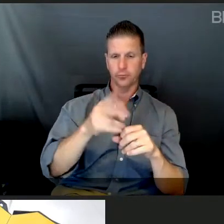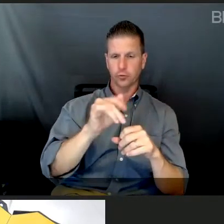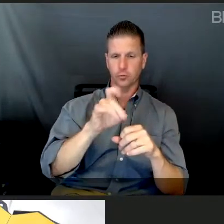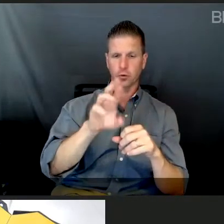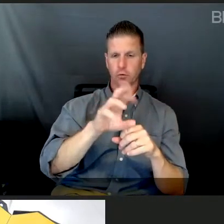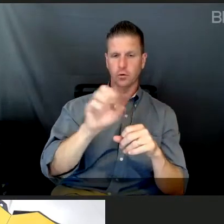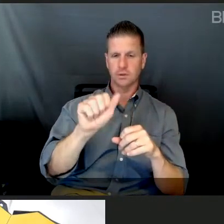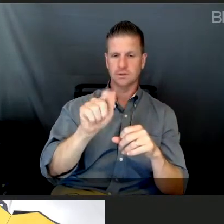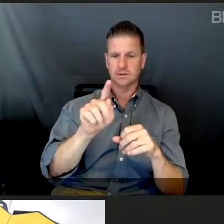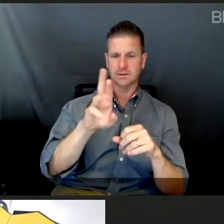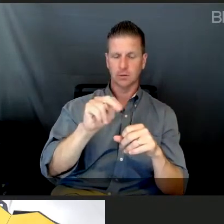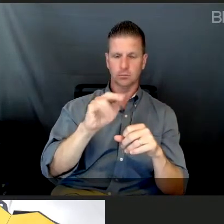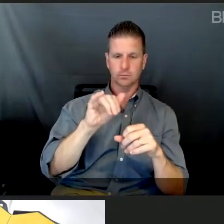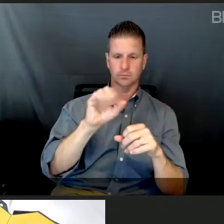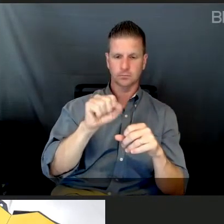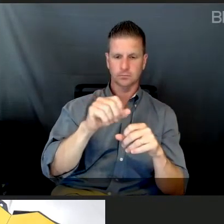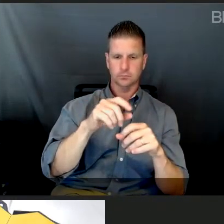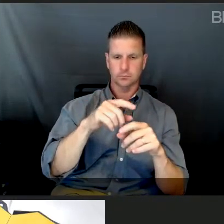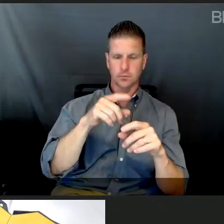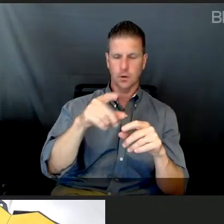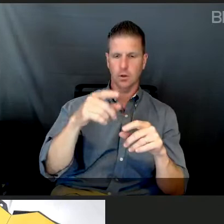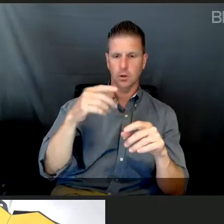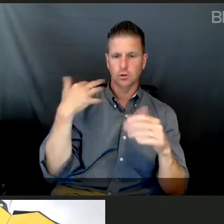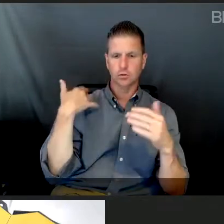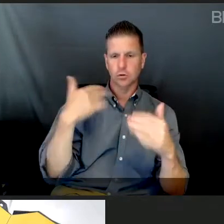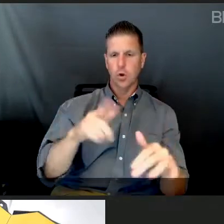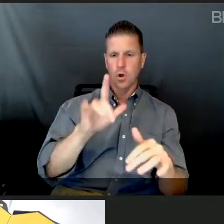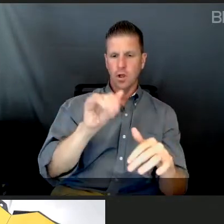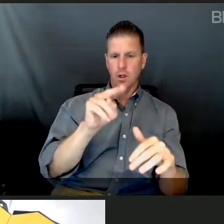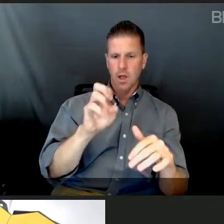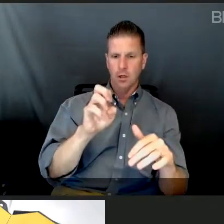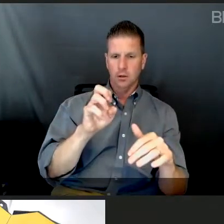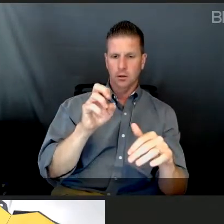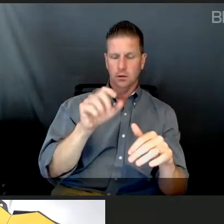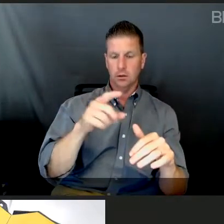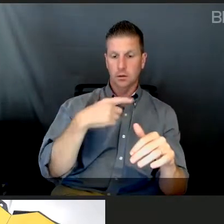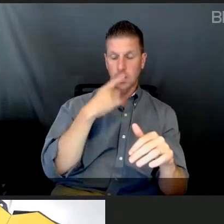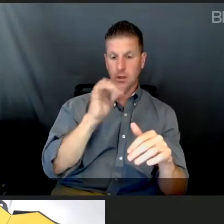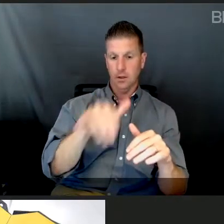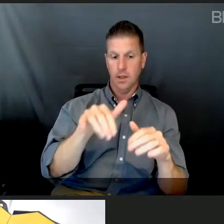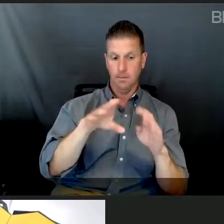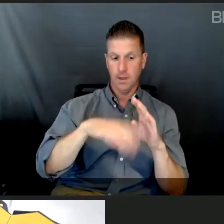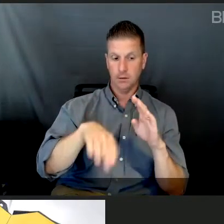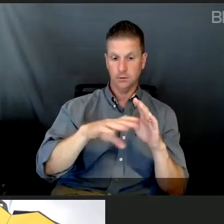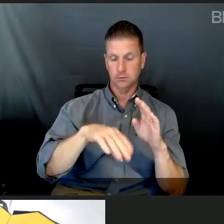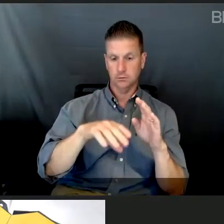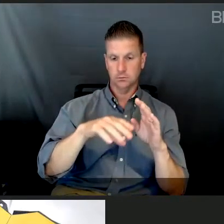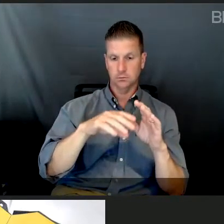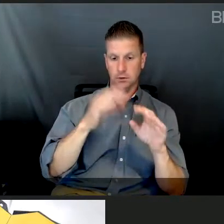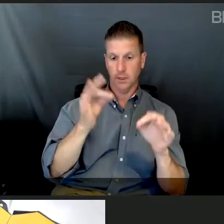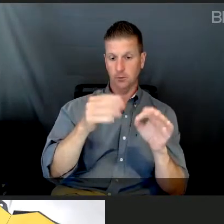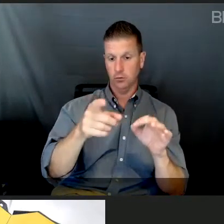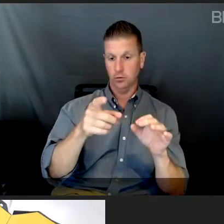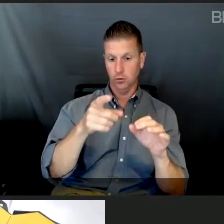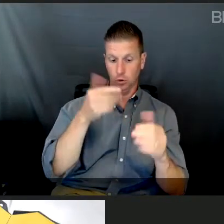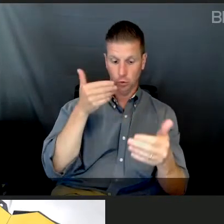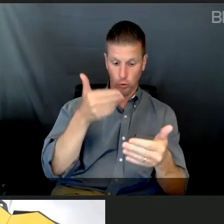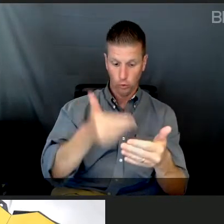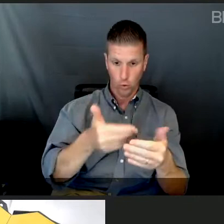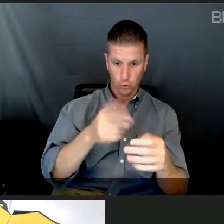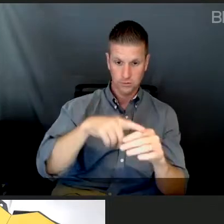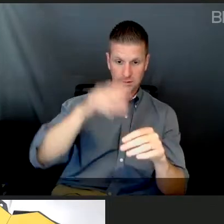system is the water ice snow line. So this says that basically, if you get too close to the